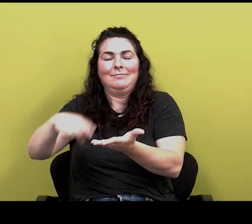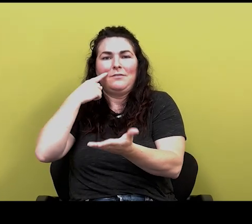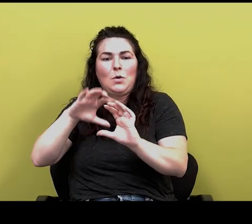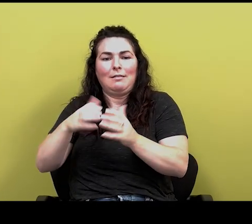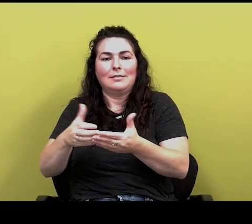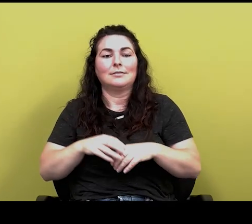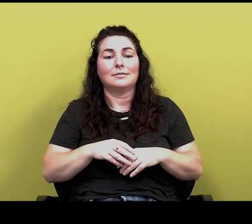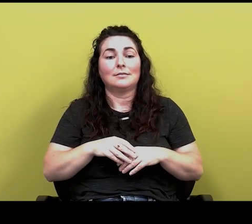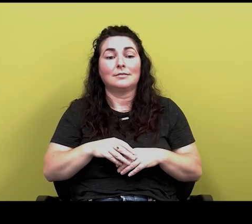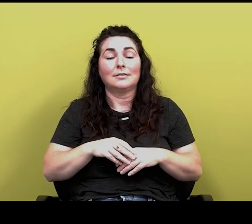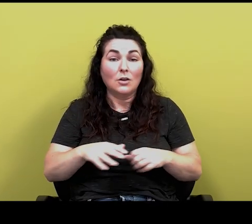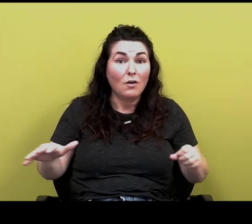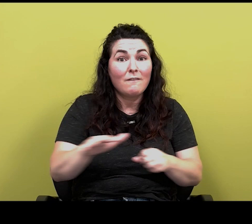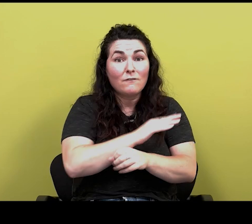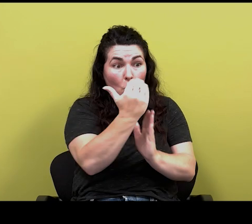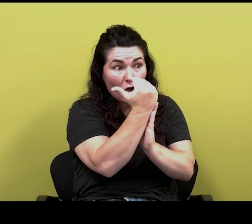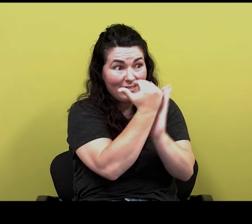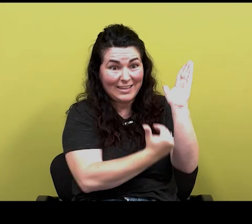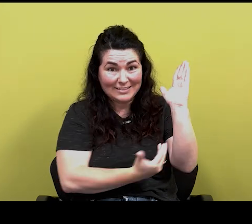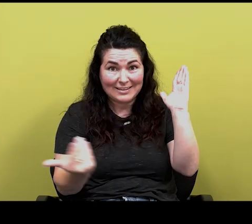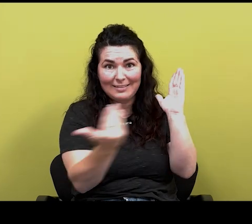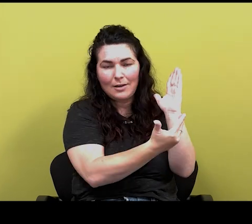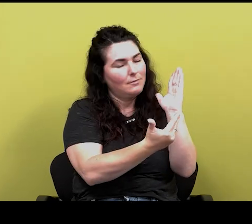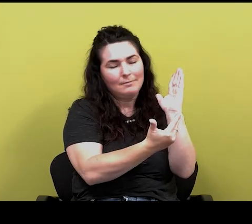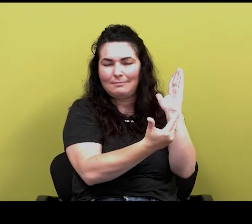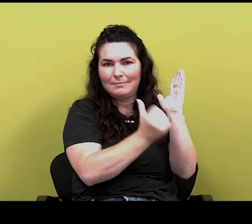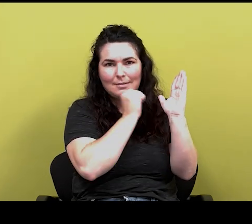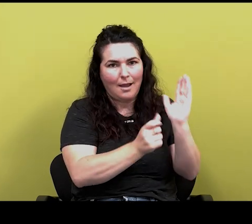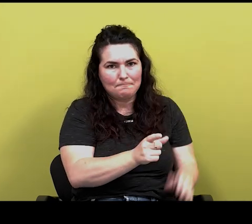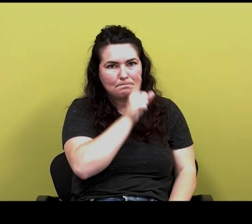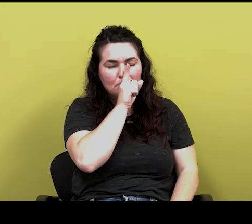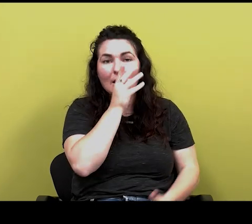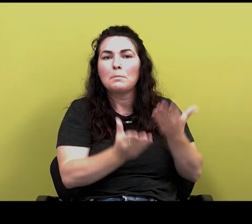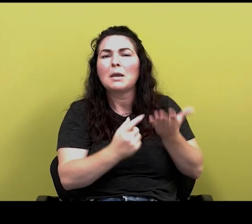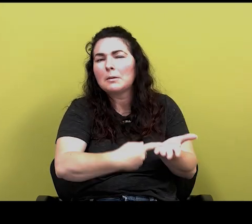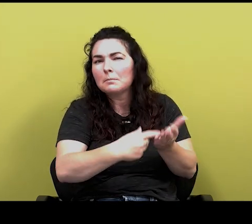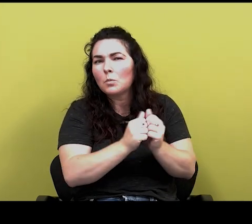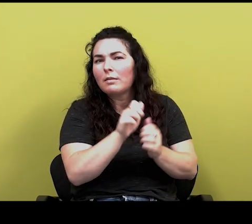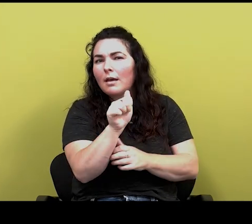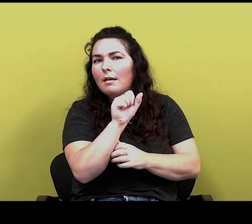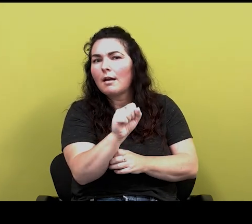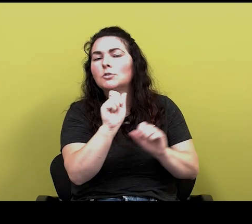to discuss accommodations with your access specialist to determine which accommodations are right for you.